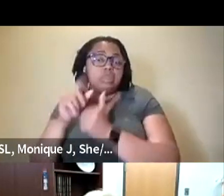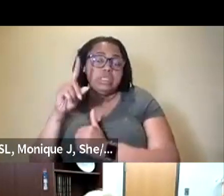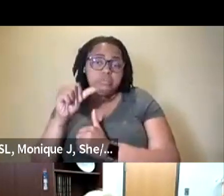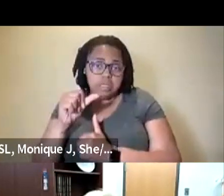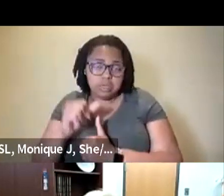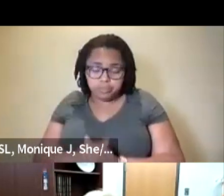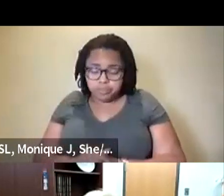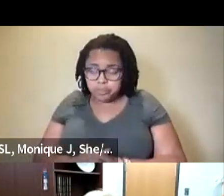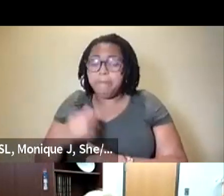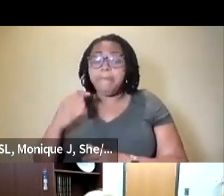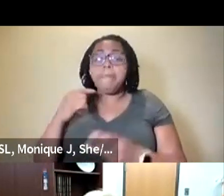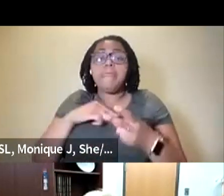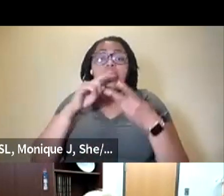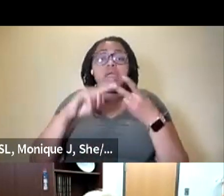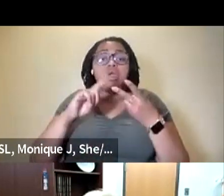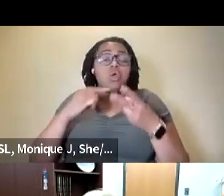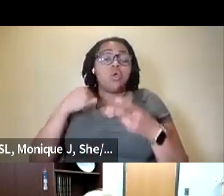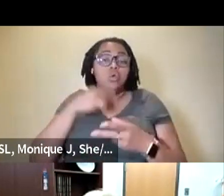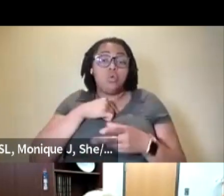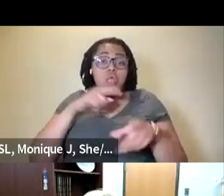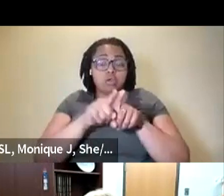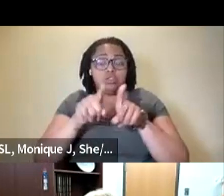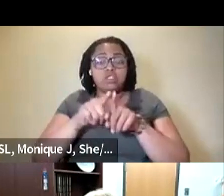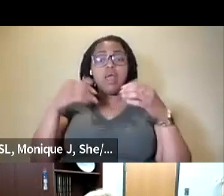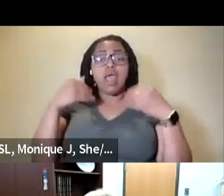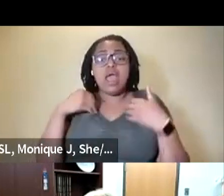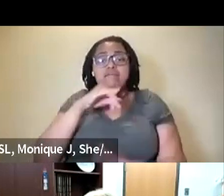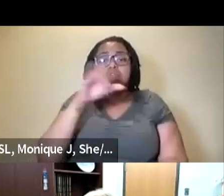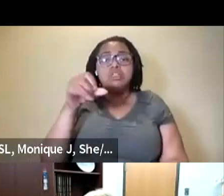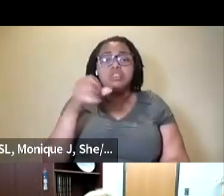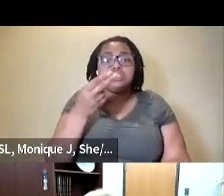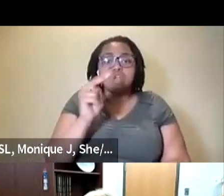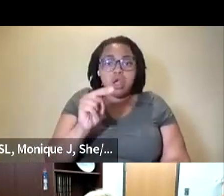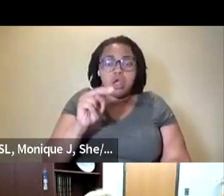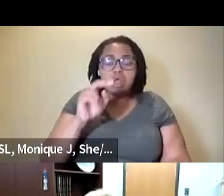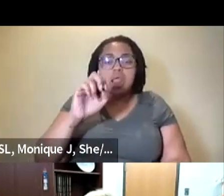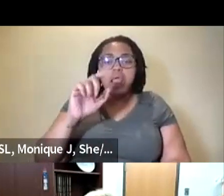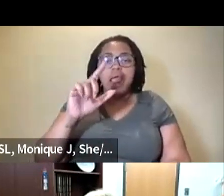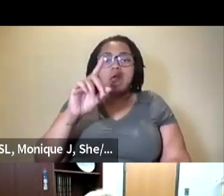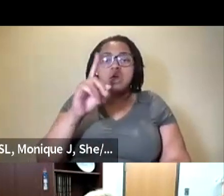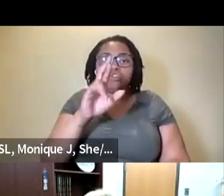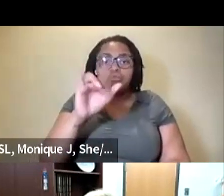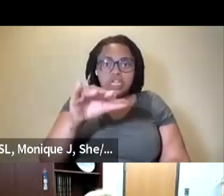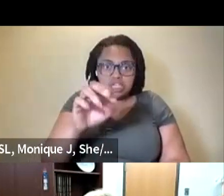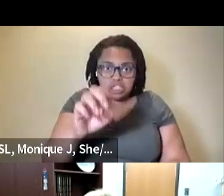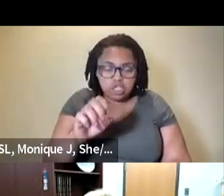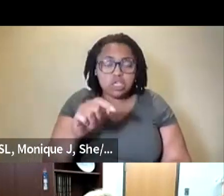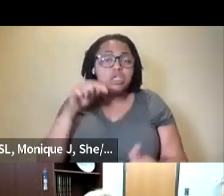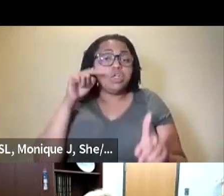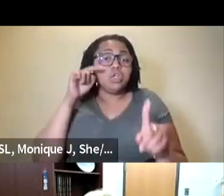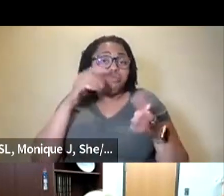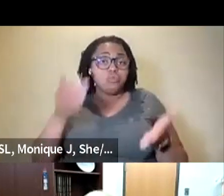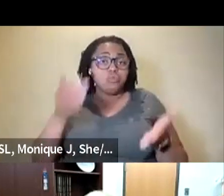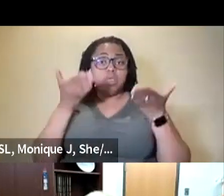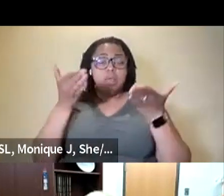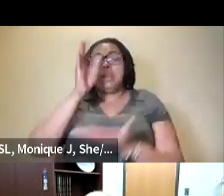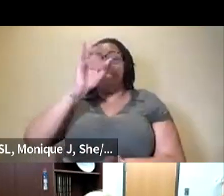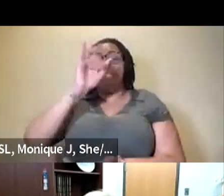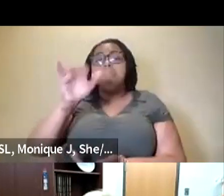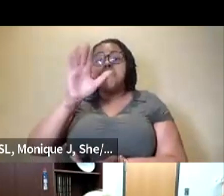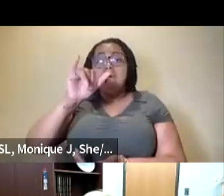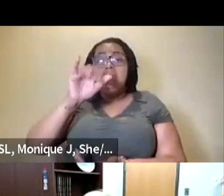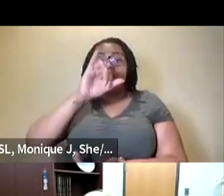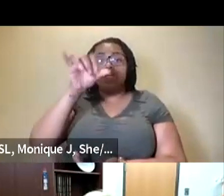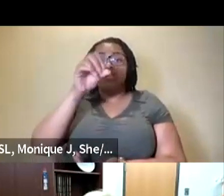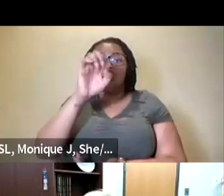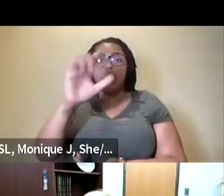have John Eldridge, who was recommended by Joel Simmons.